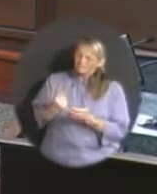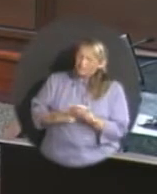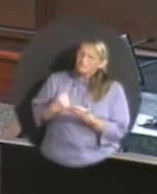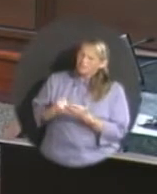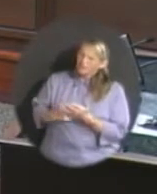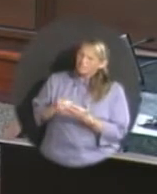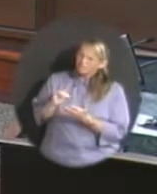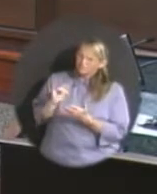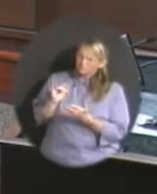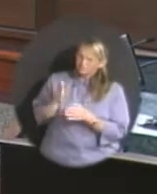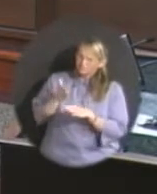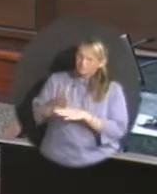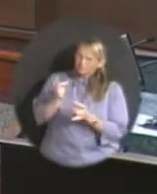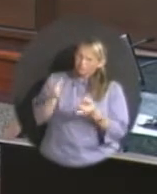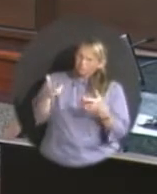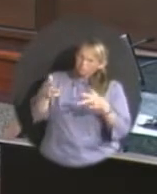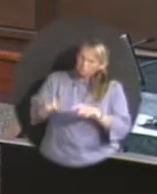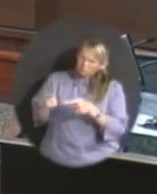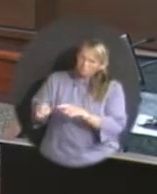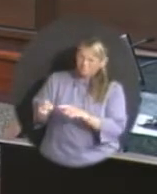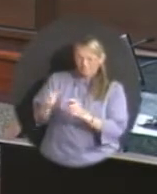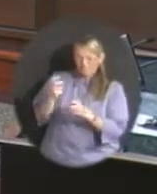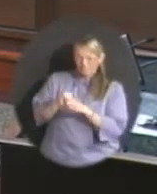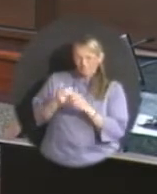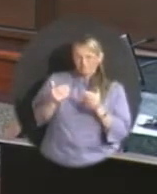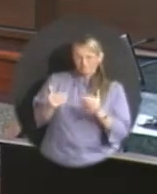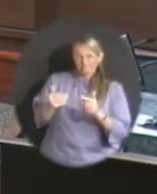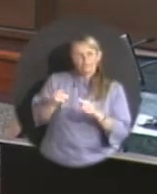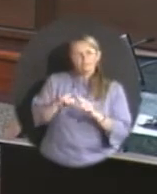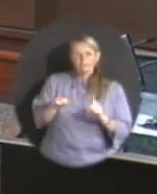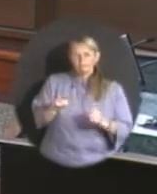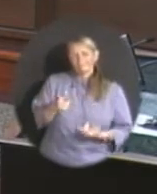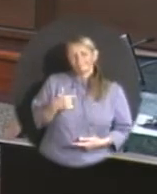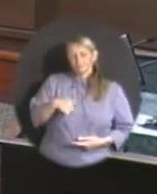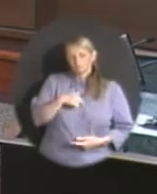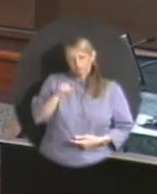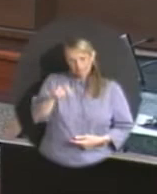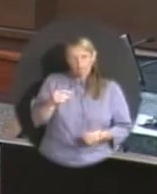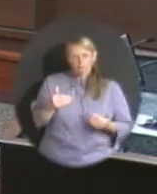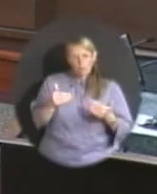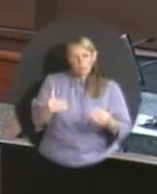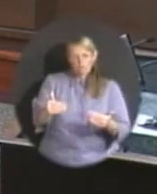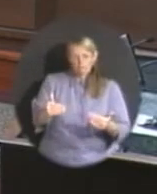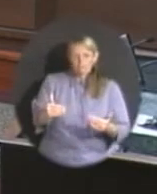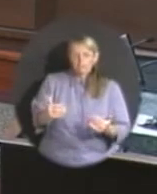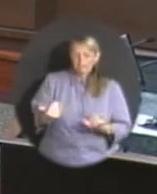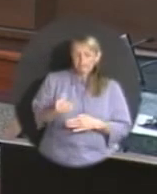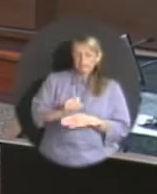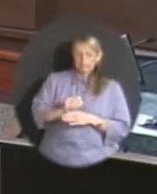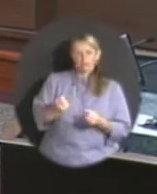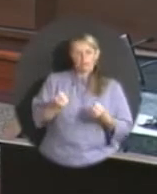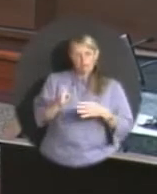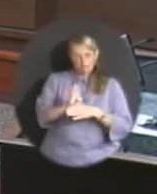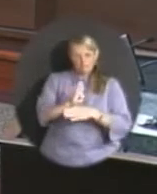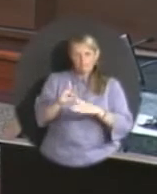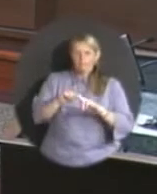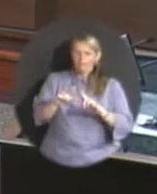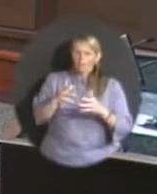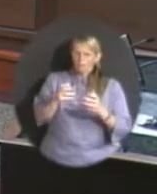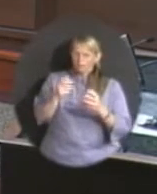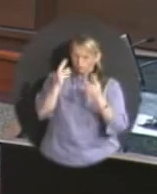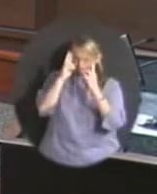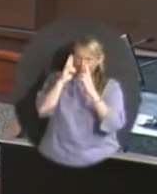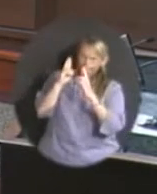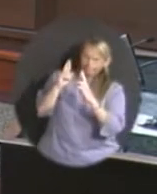but it's what we need to do. So I know we have a lot of business to do this evening, but we certainly want to remember that family